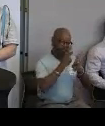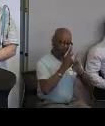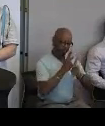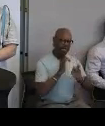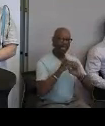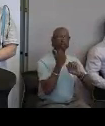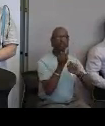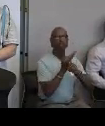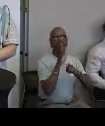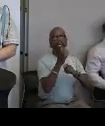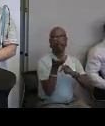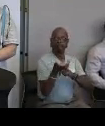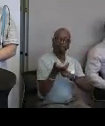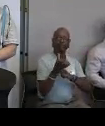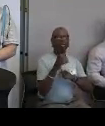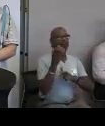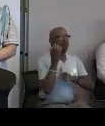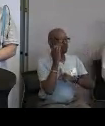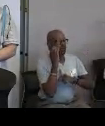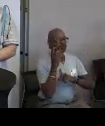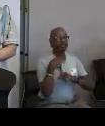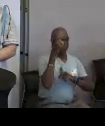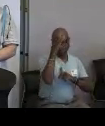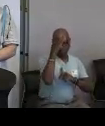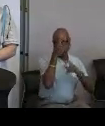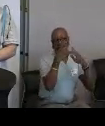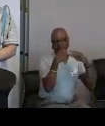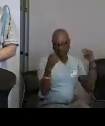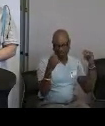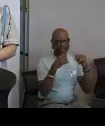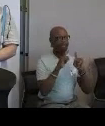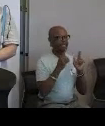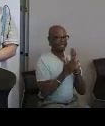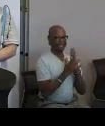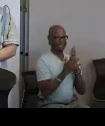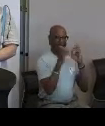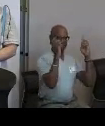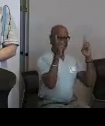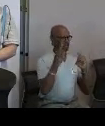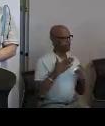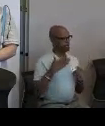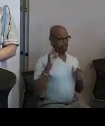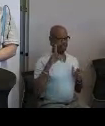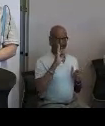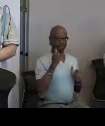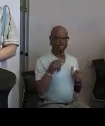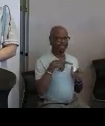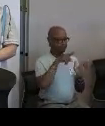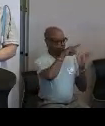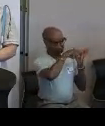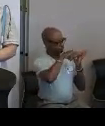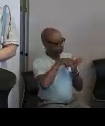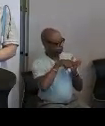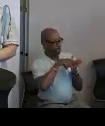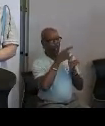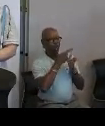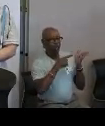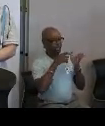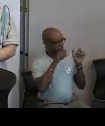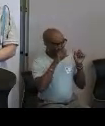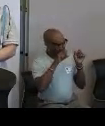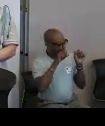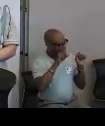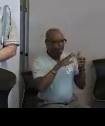use their phones and computers and things like that. But as a tech educator, it's my job to always interrogate what's possible and to try to